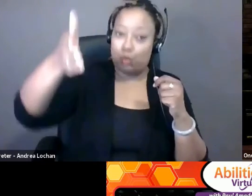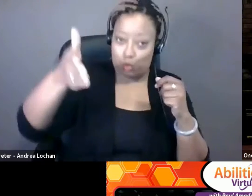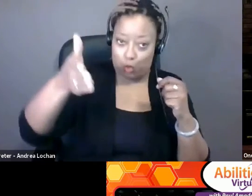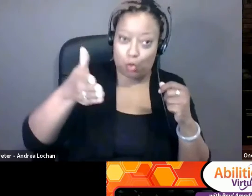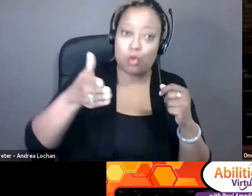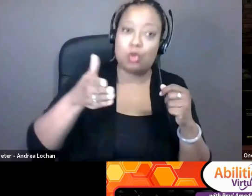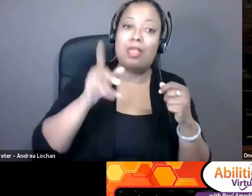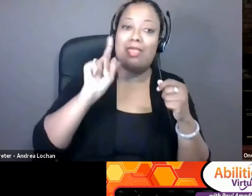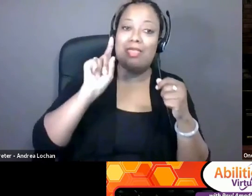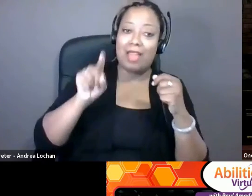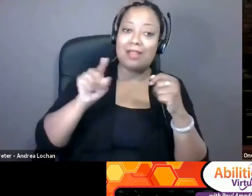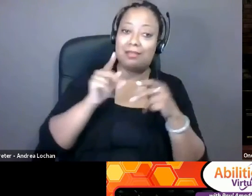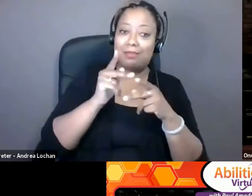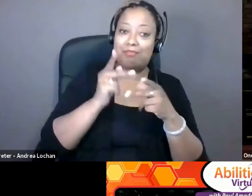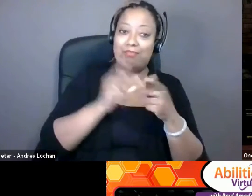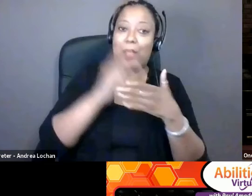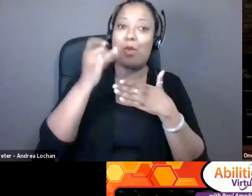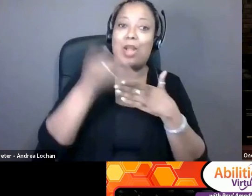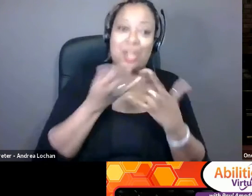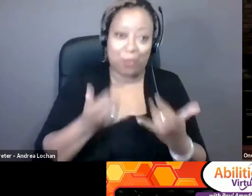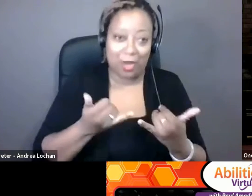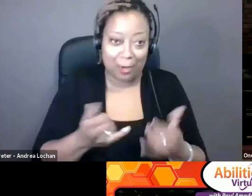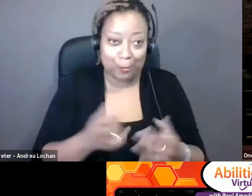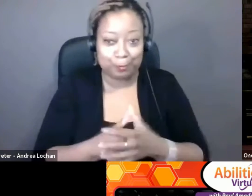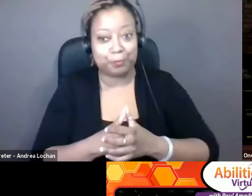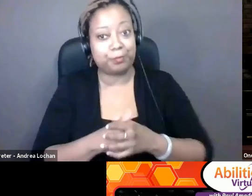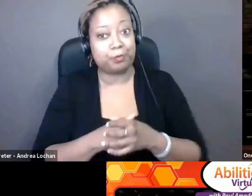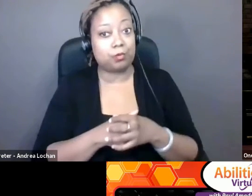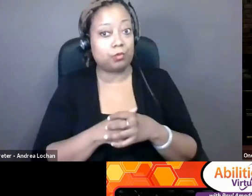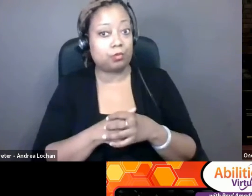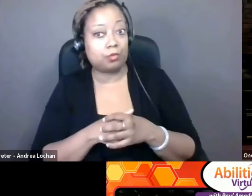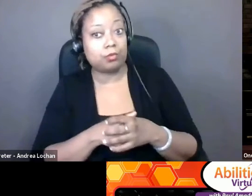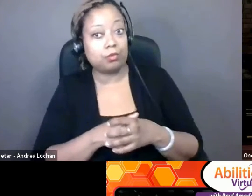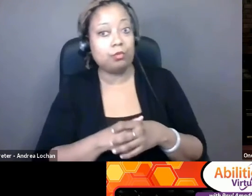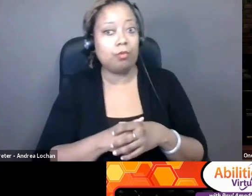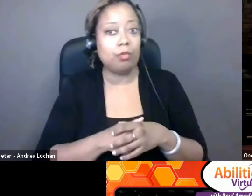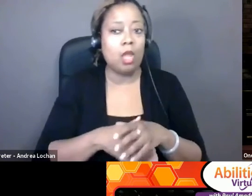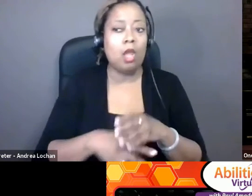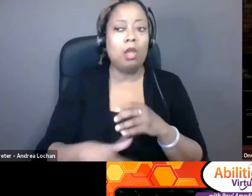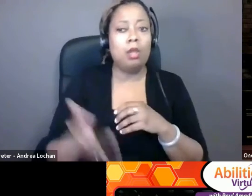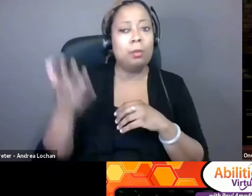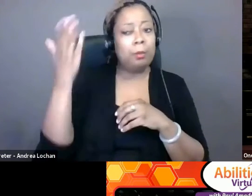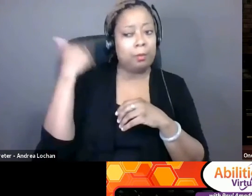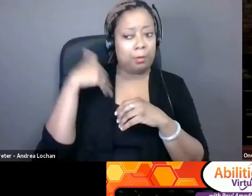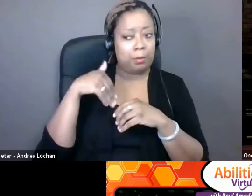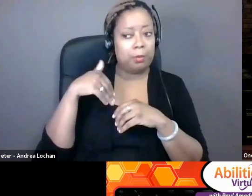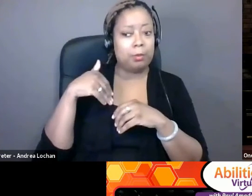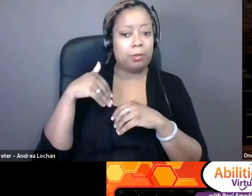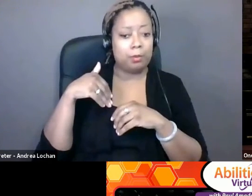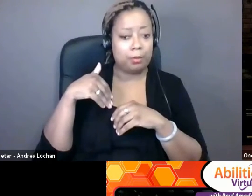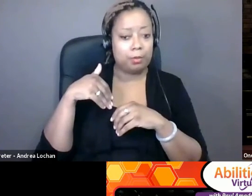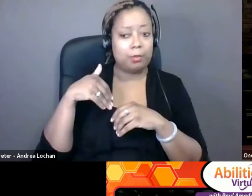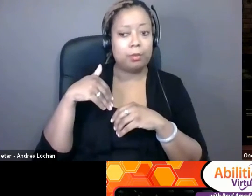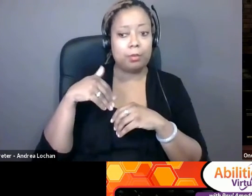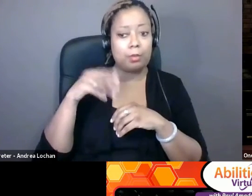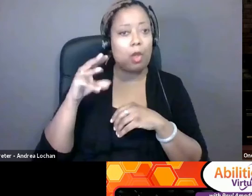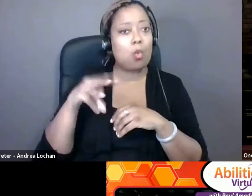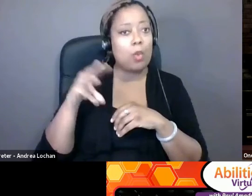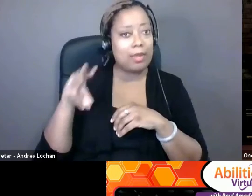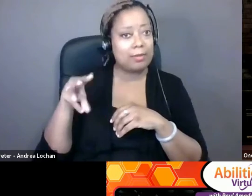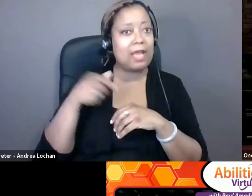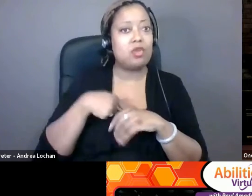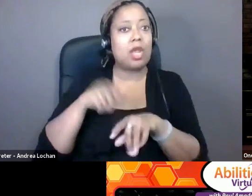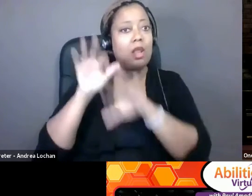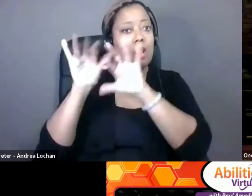an ongoing project right now. There used to be a site where you could punch in your